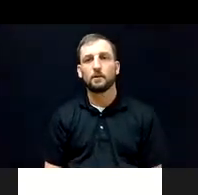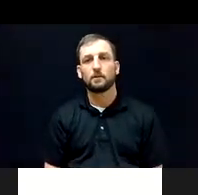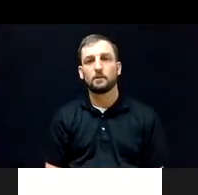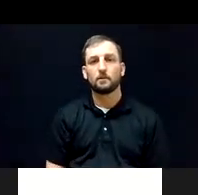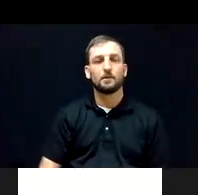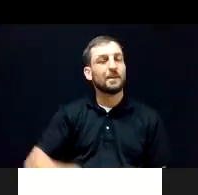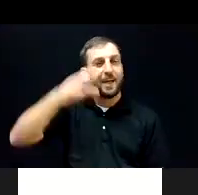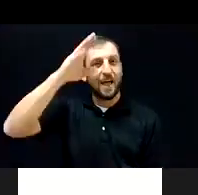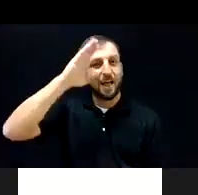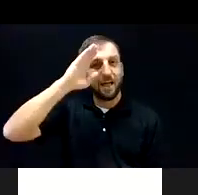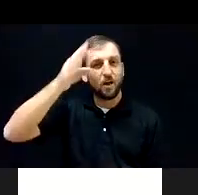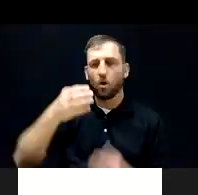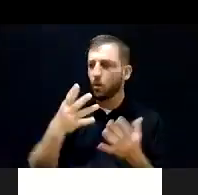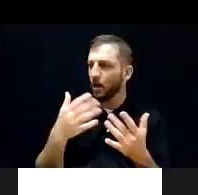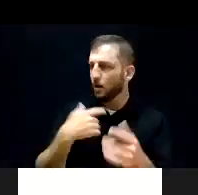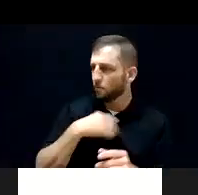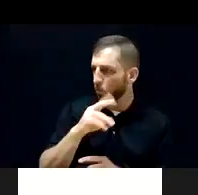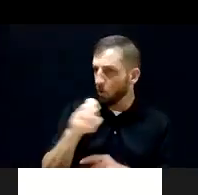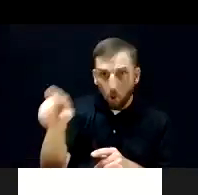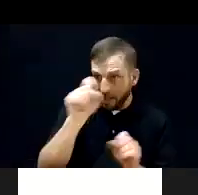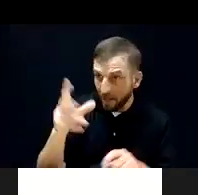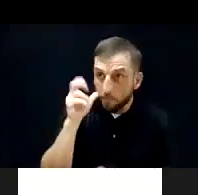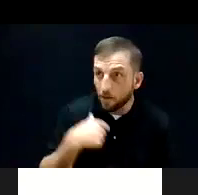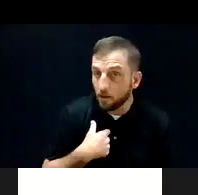Hi. Wait, I'm mute. Can you guys hear me?